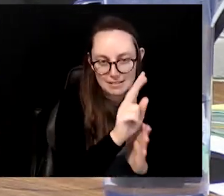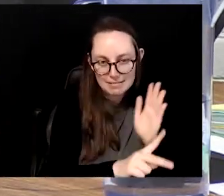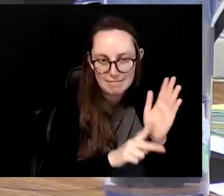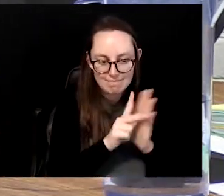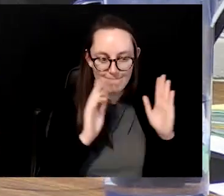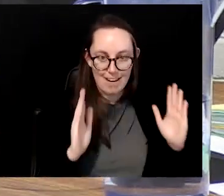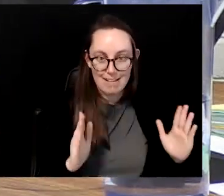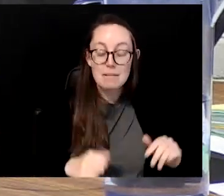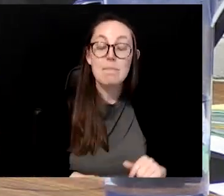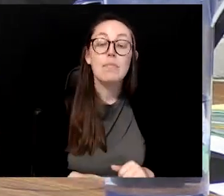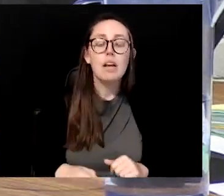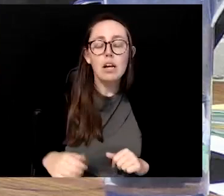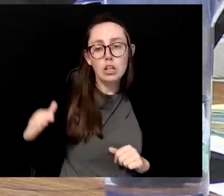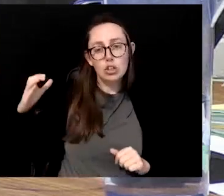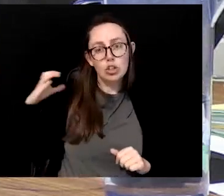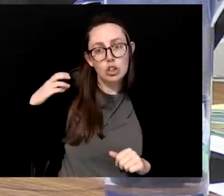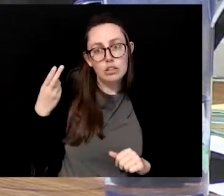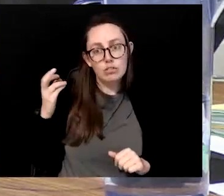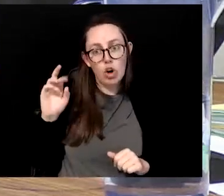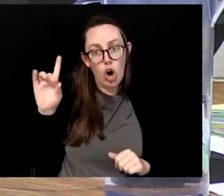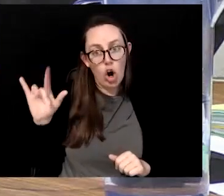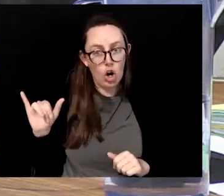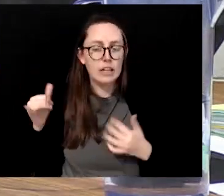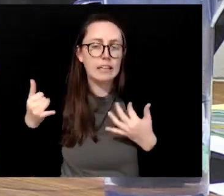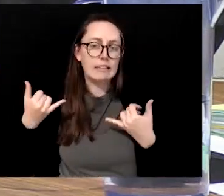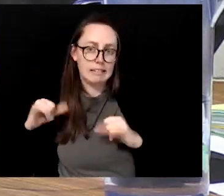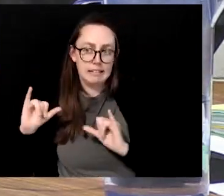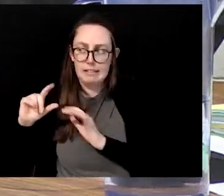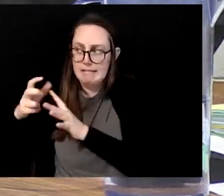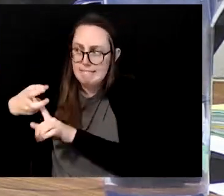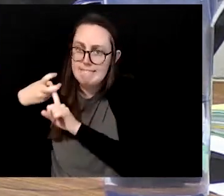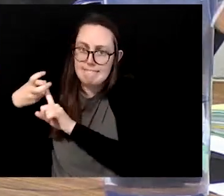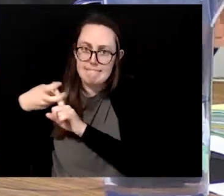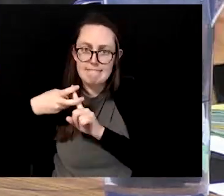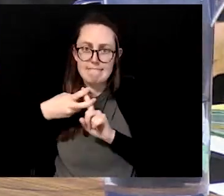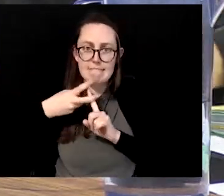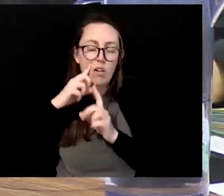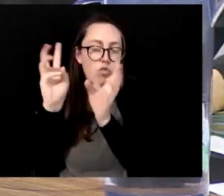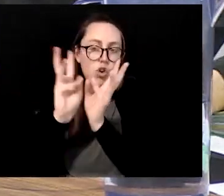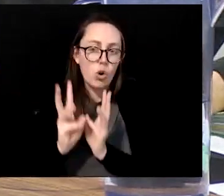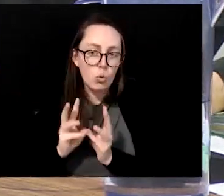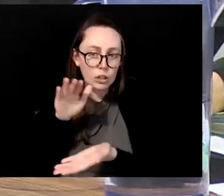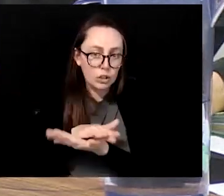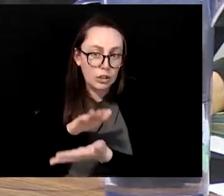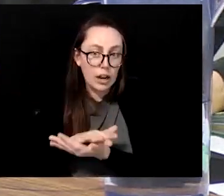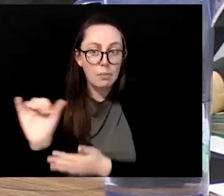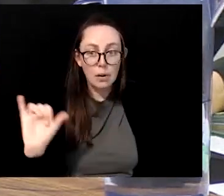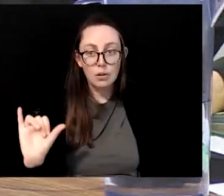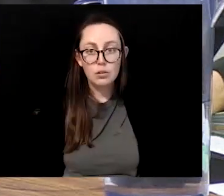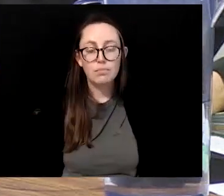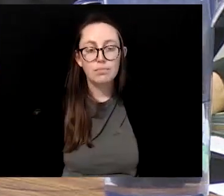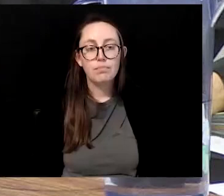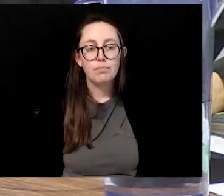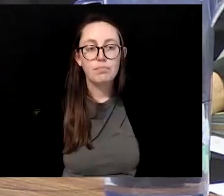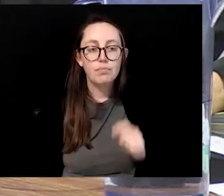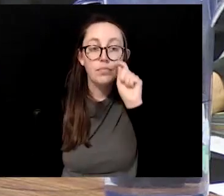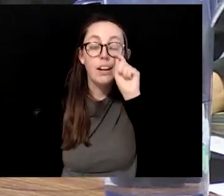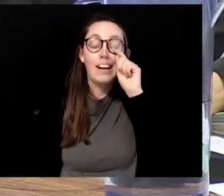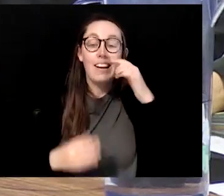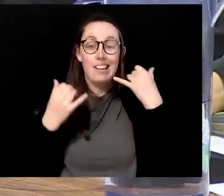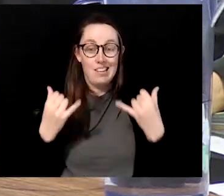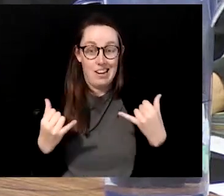well we are currently at 16 officers and if all of these in the pipeline work out we would be at 25